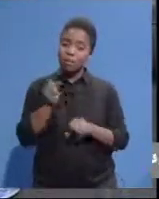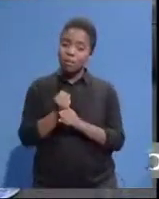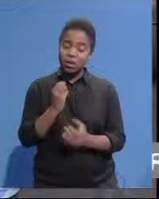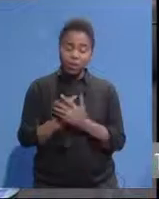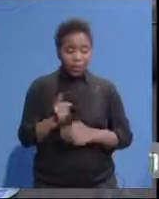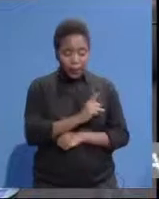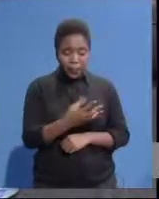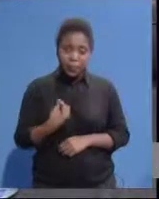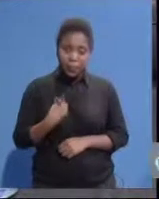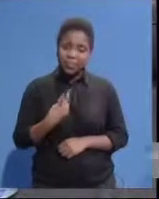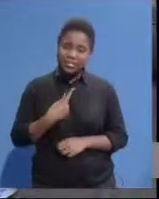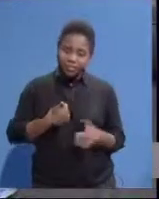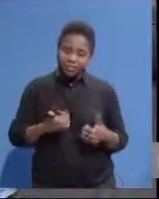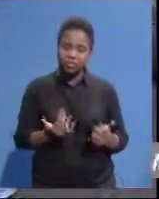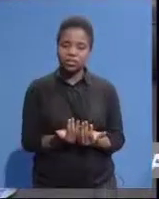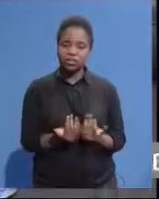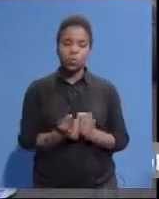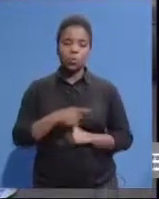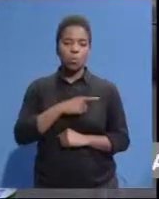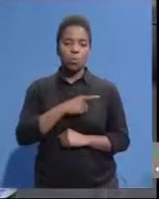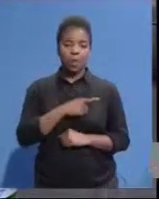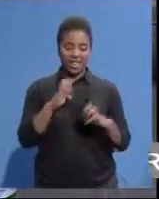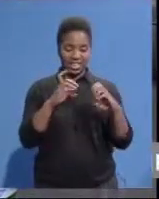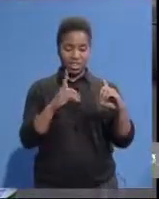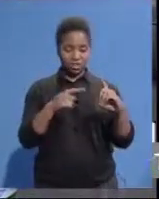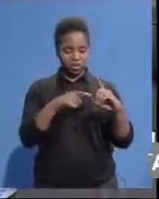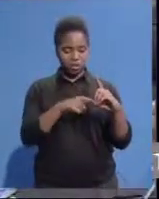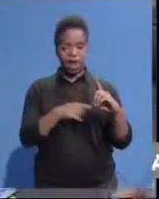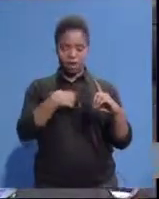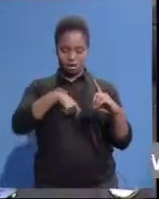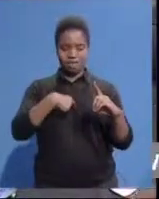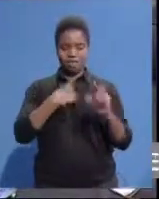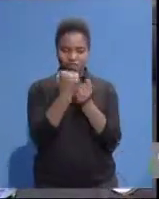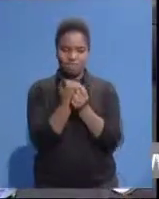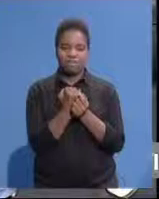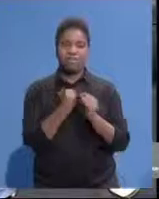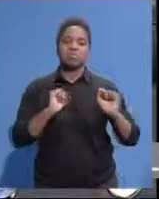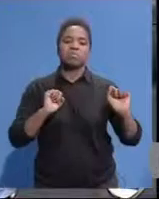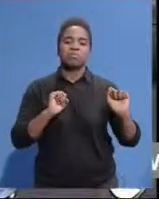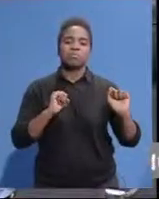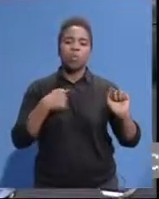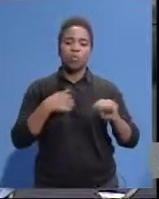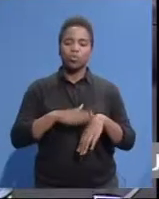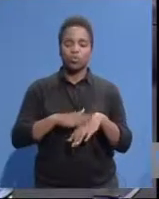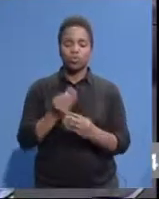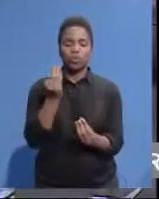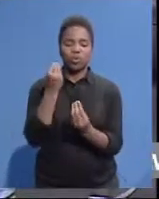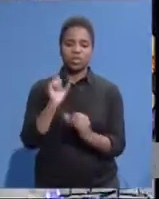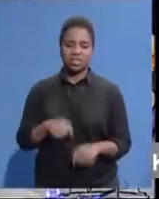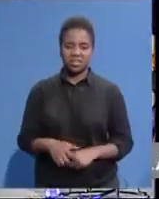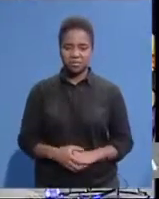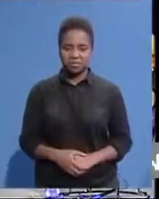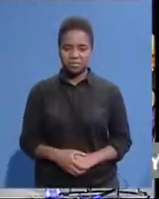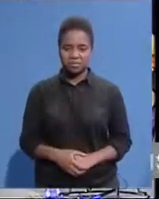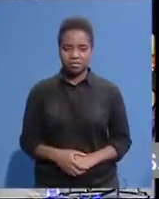restore that value of education, because when education brings a lot of things to a person, it brings respect. Okay. Awesome. Thank you very much. The message